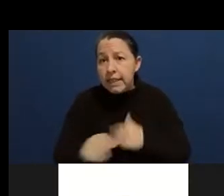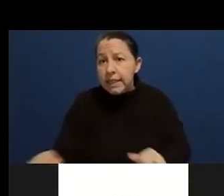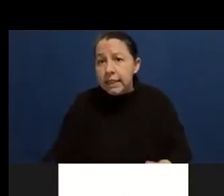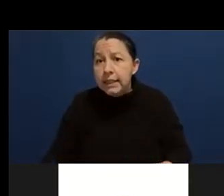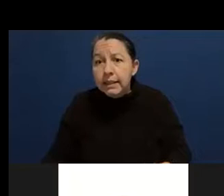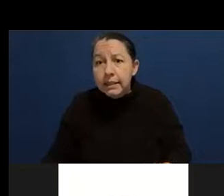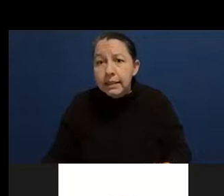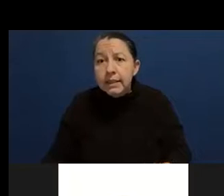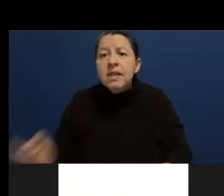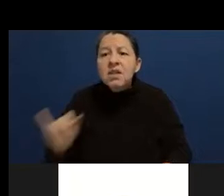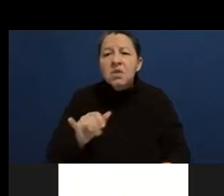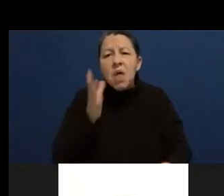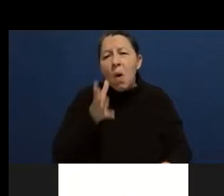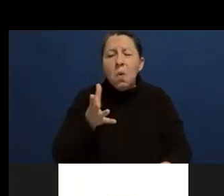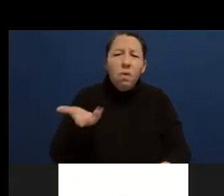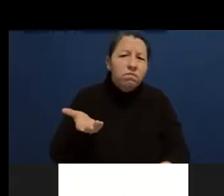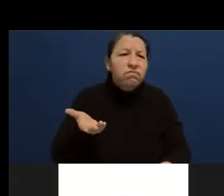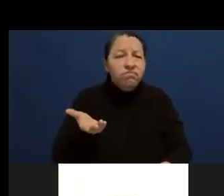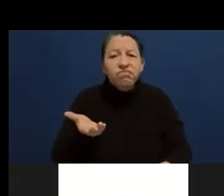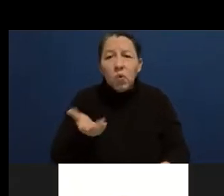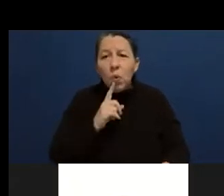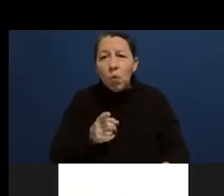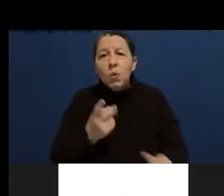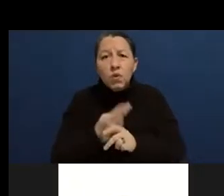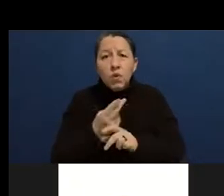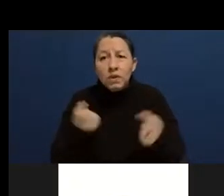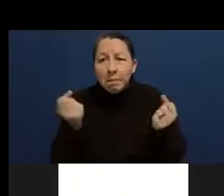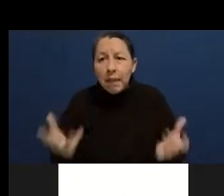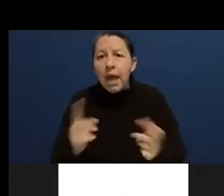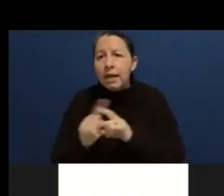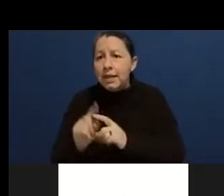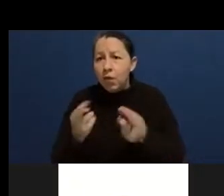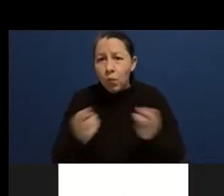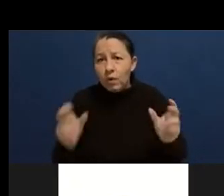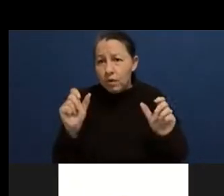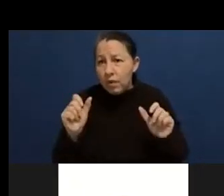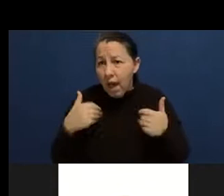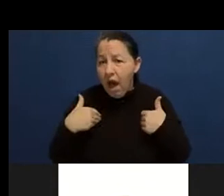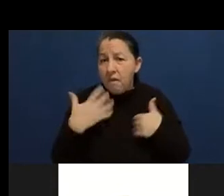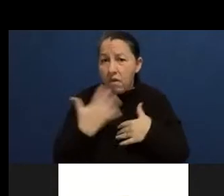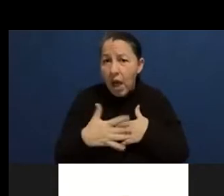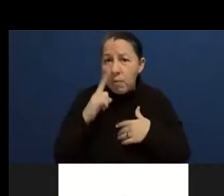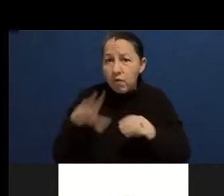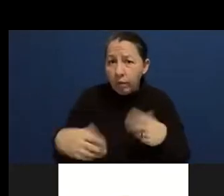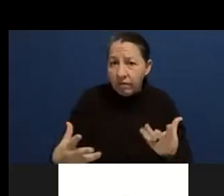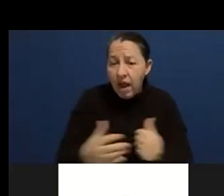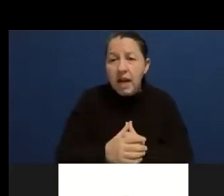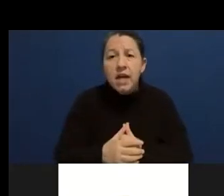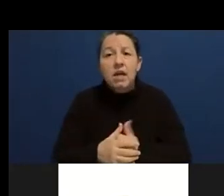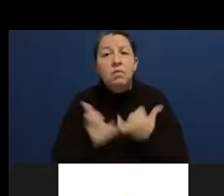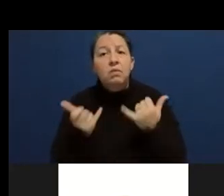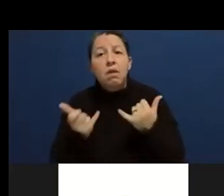that's going to look at a lot of different resources that we can provide. Right now, we have